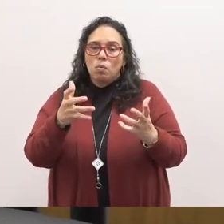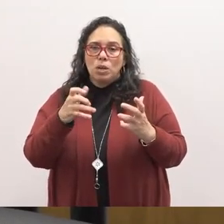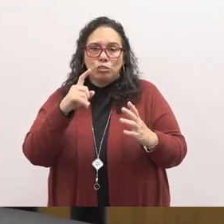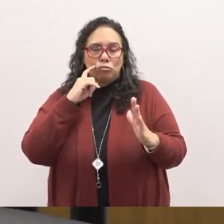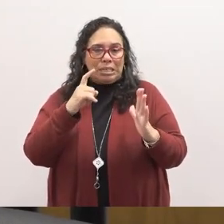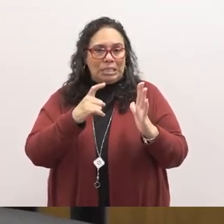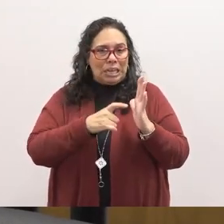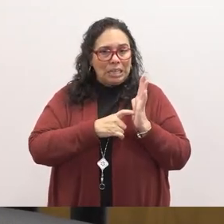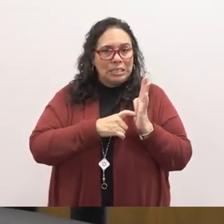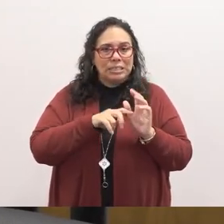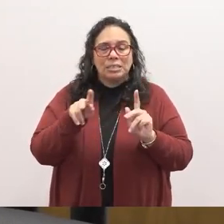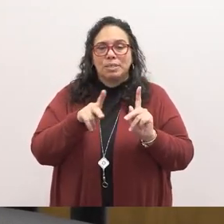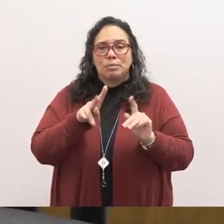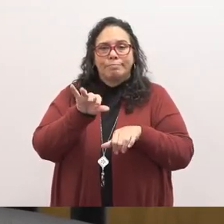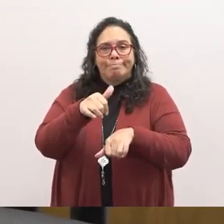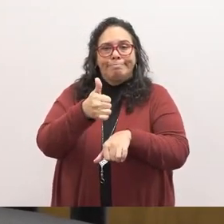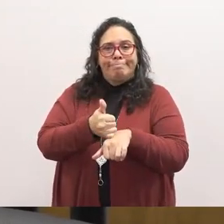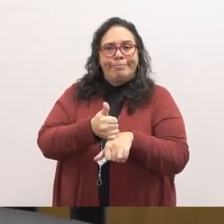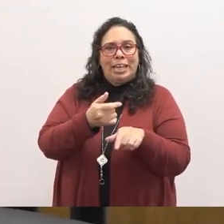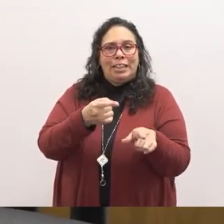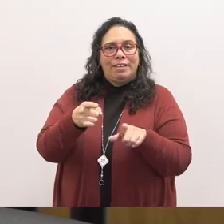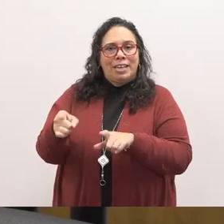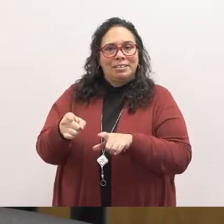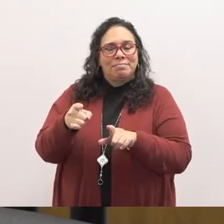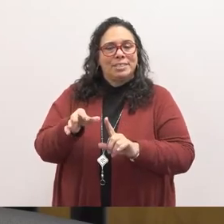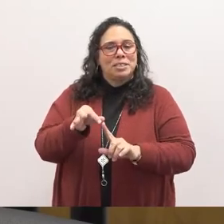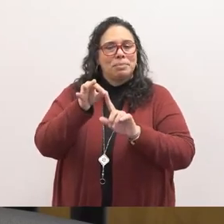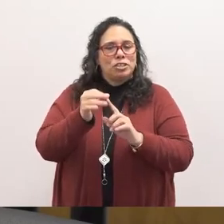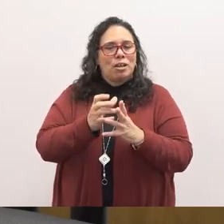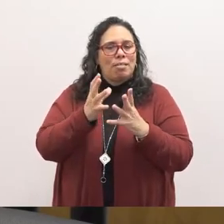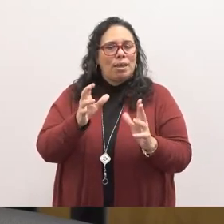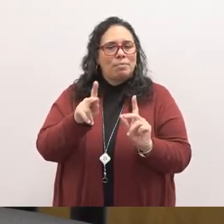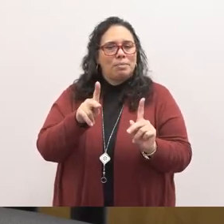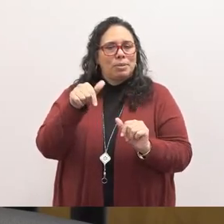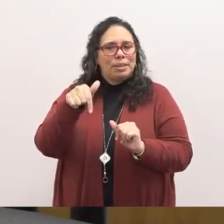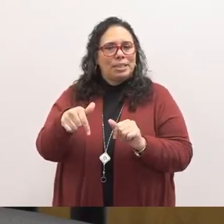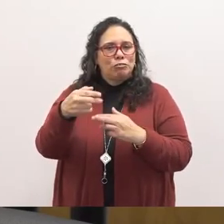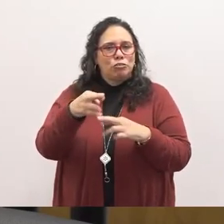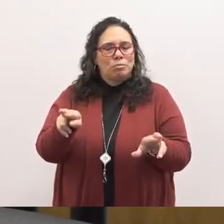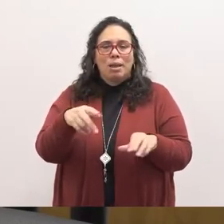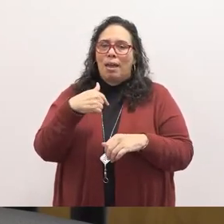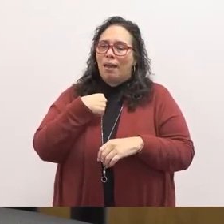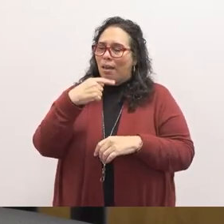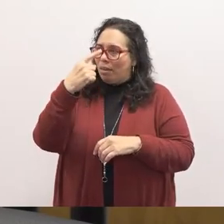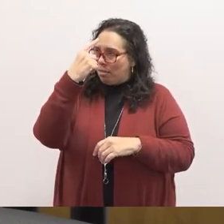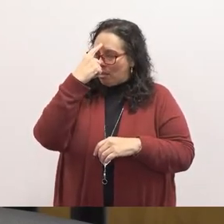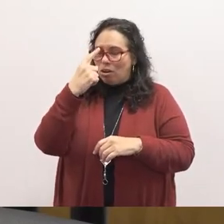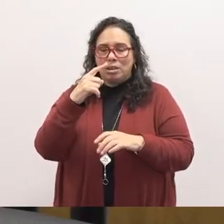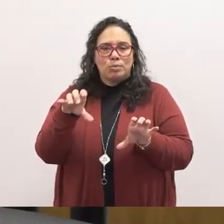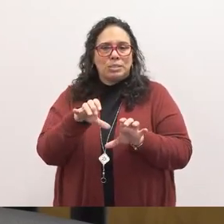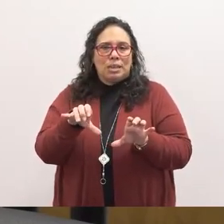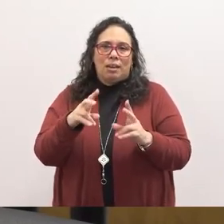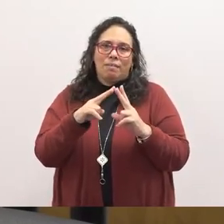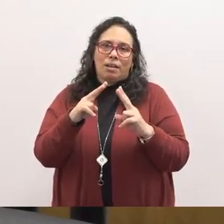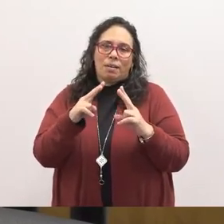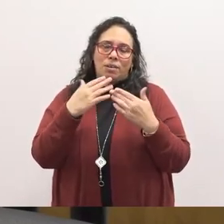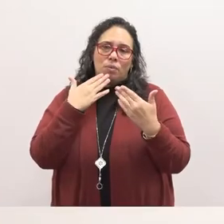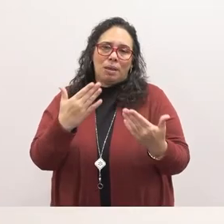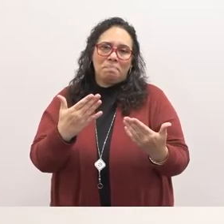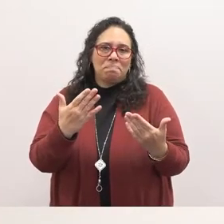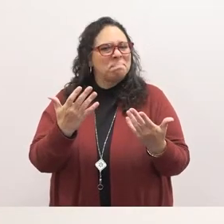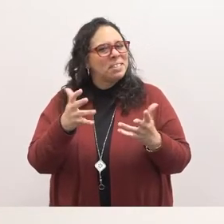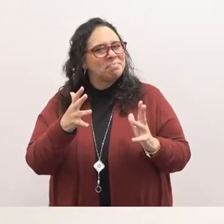that helped put on the event, especially a lot of folks that are in this room, because I thought that it was done very, very well. That's all I have to report. Thank